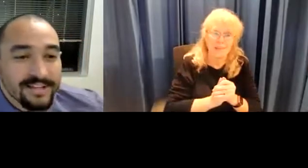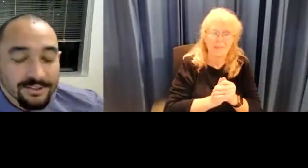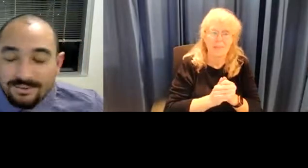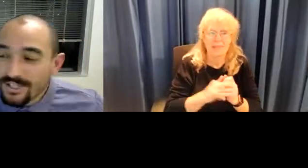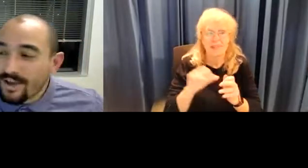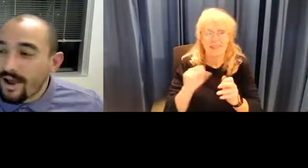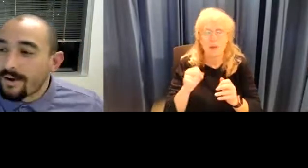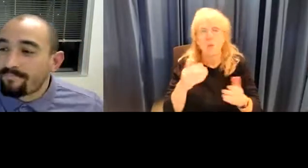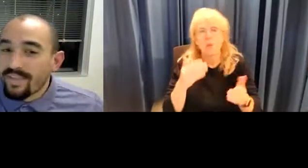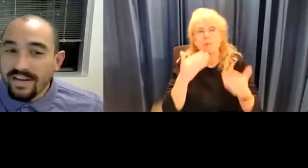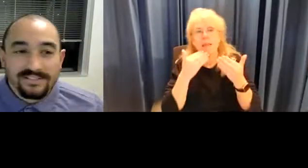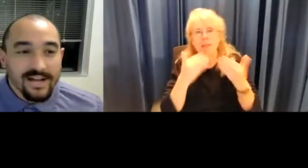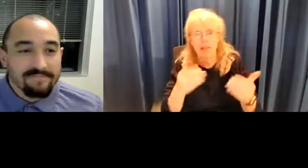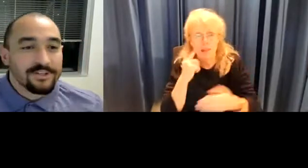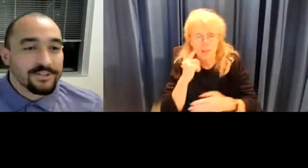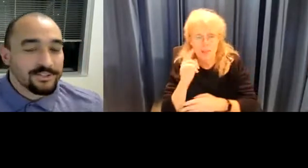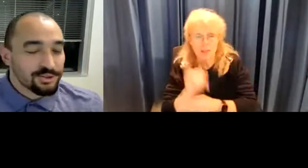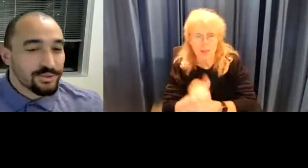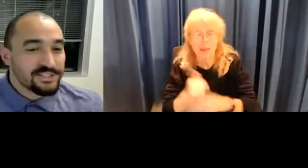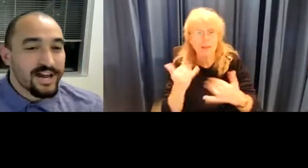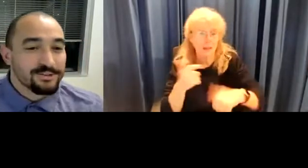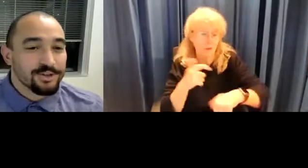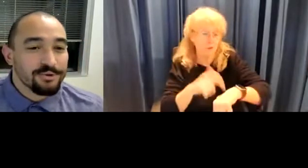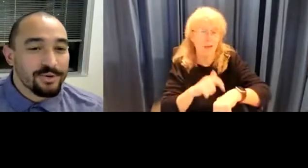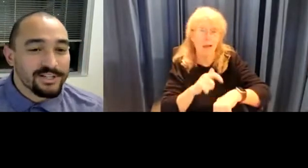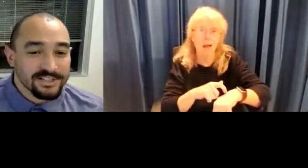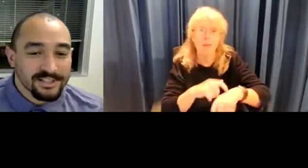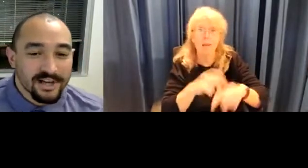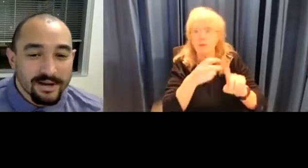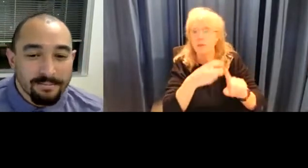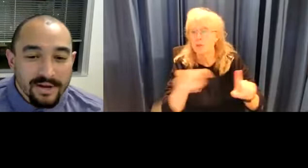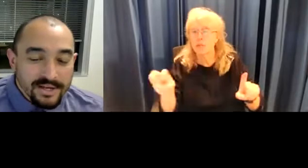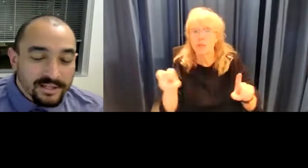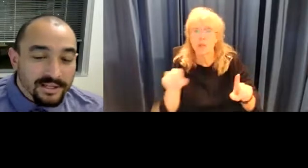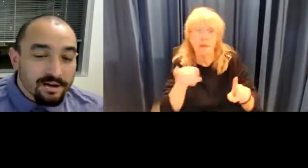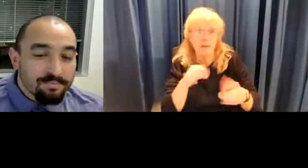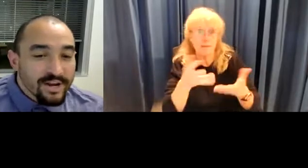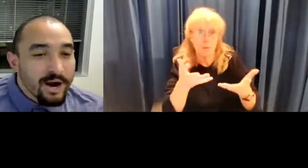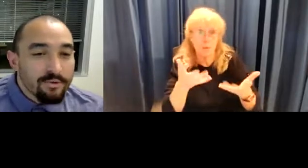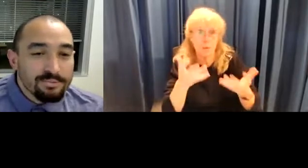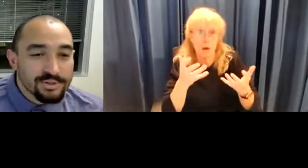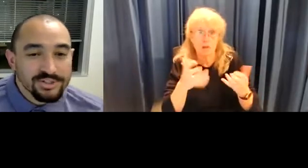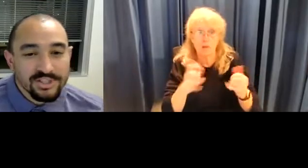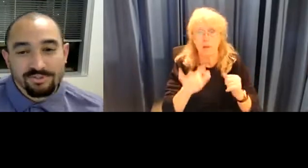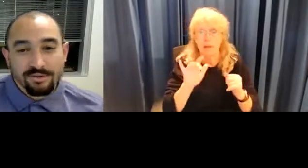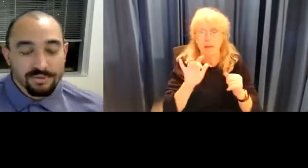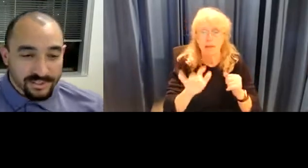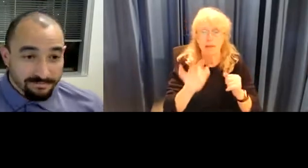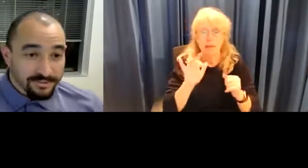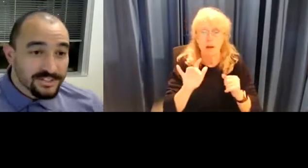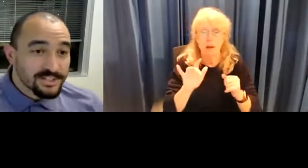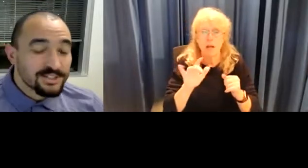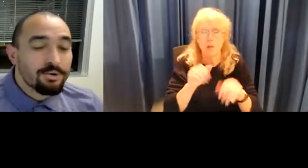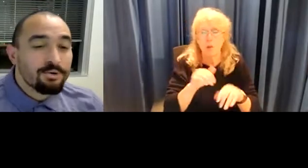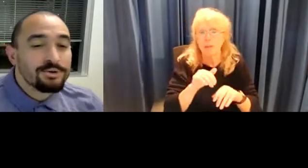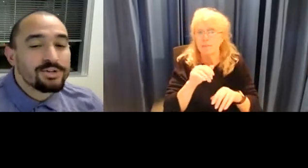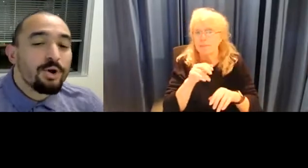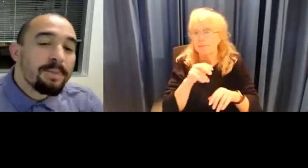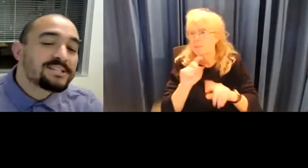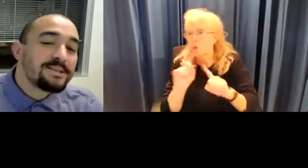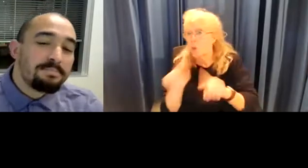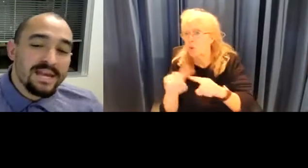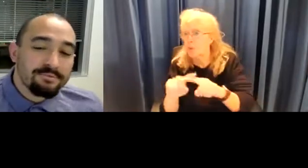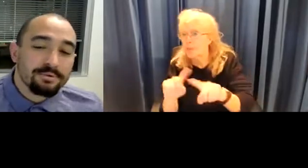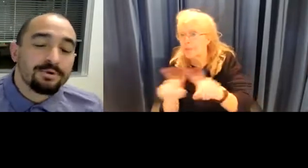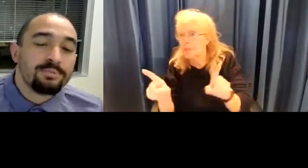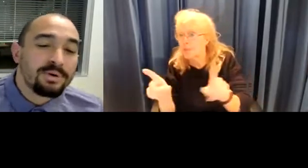for that, Josie. It is time to switch now. So if you wanted to click on breakout rooms, you can send yourself to a different session, or you can go